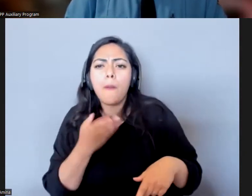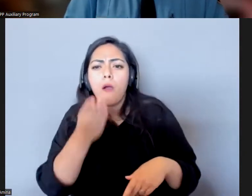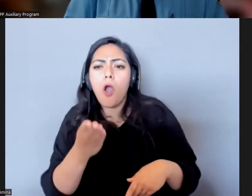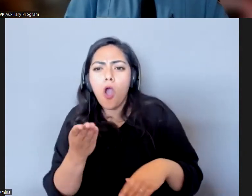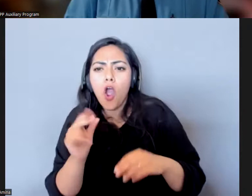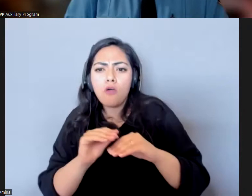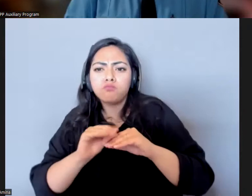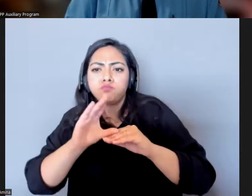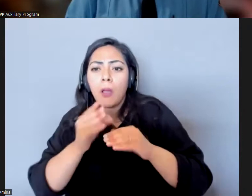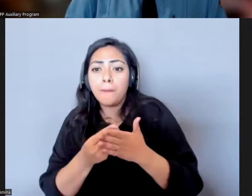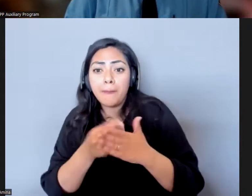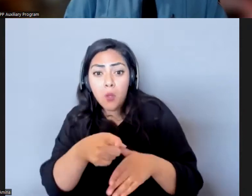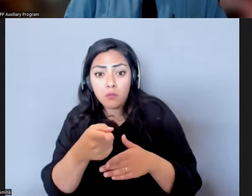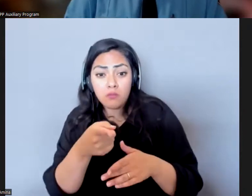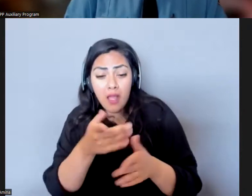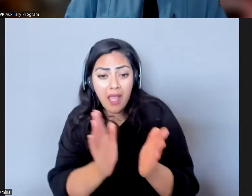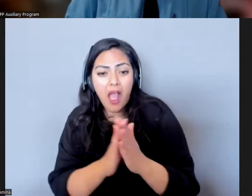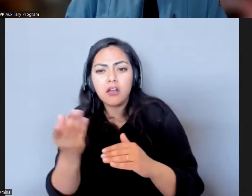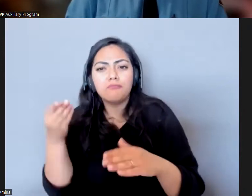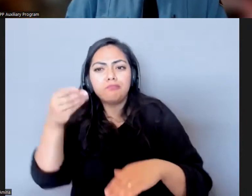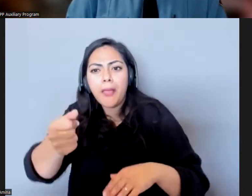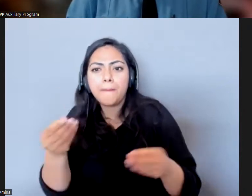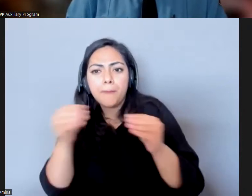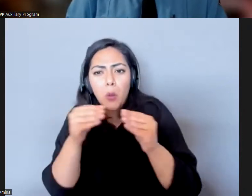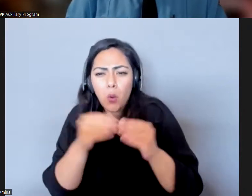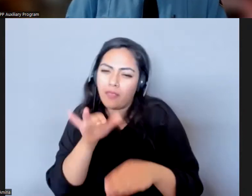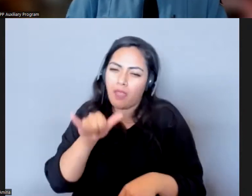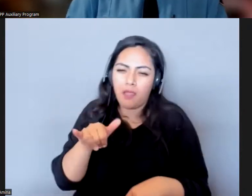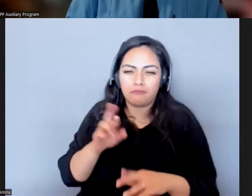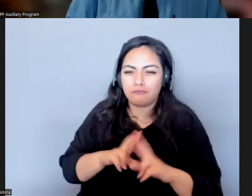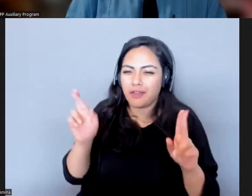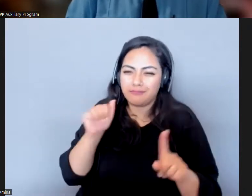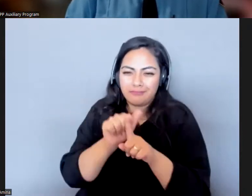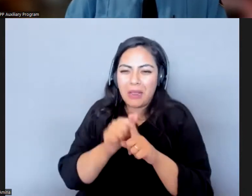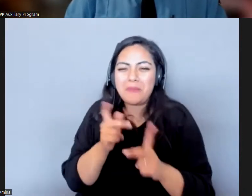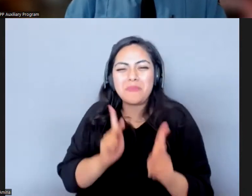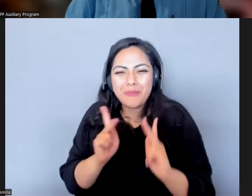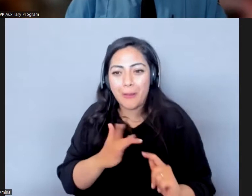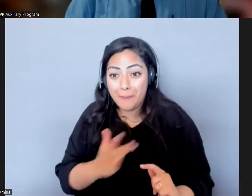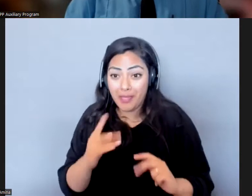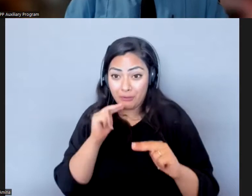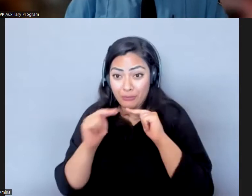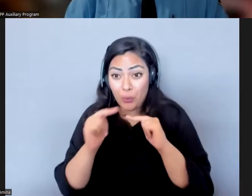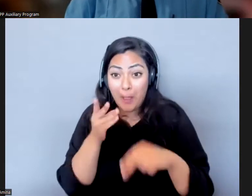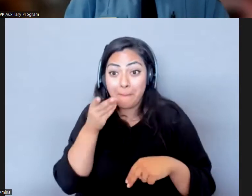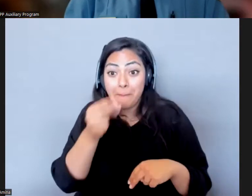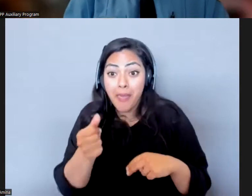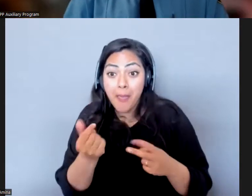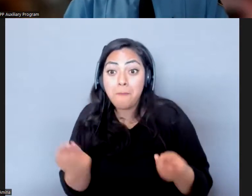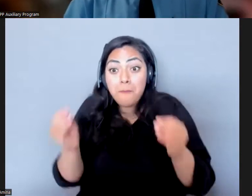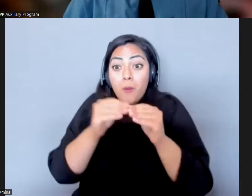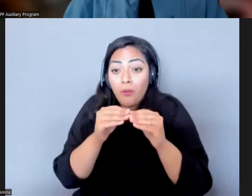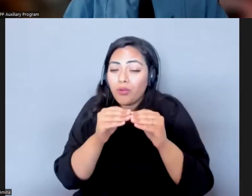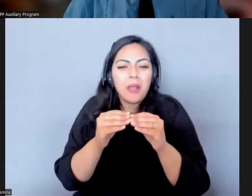You automatically should know that's a scam. Nobody wants to pay you more for your item. They always want to pay you less. There's Right. nobody who wants to pay you more for what you're trying to